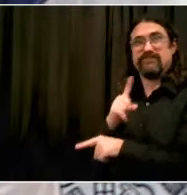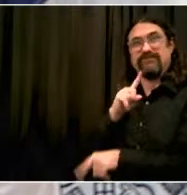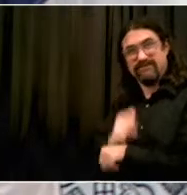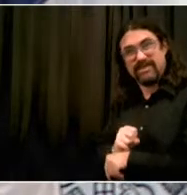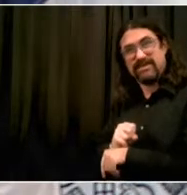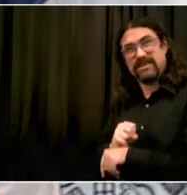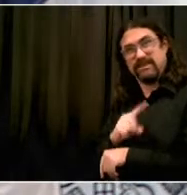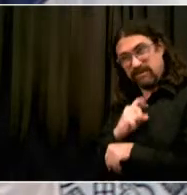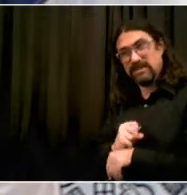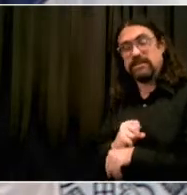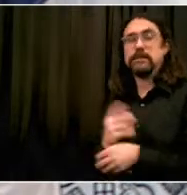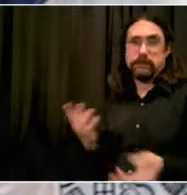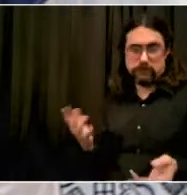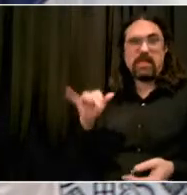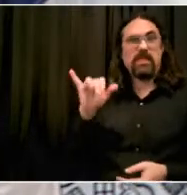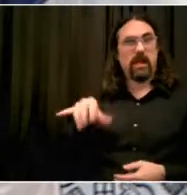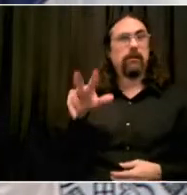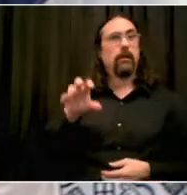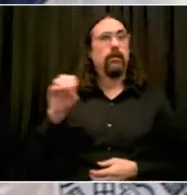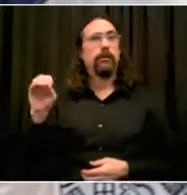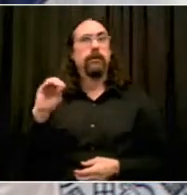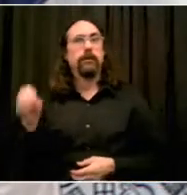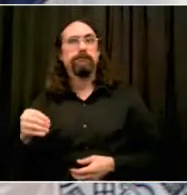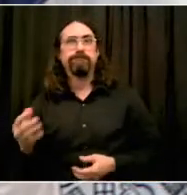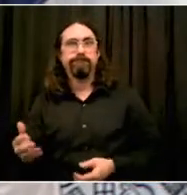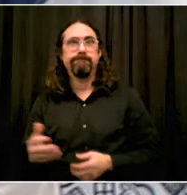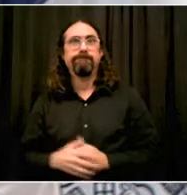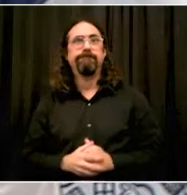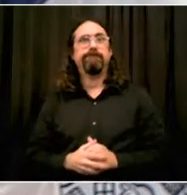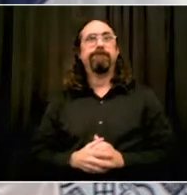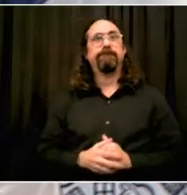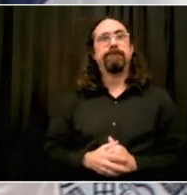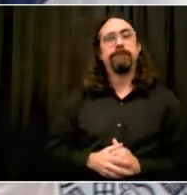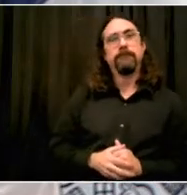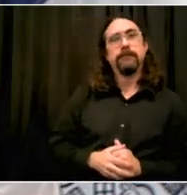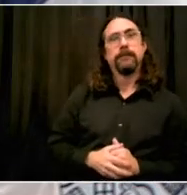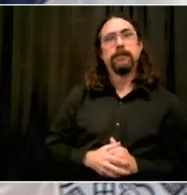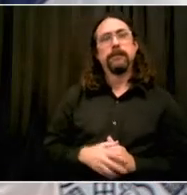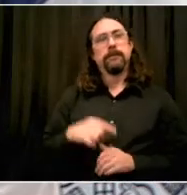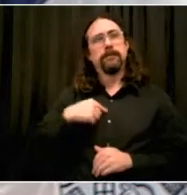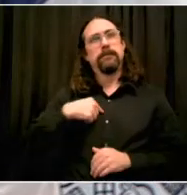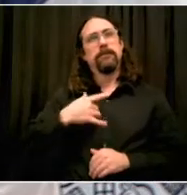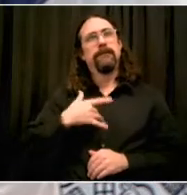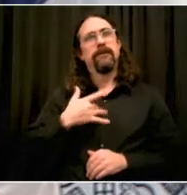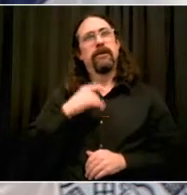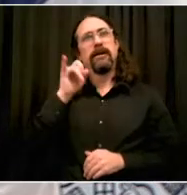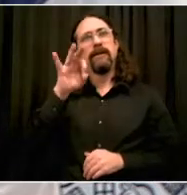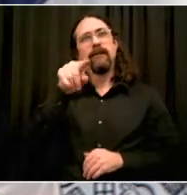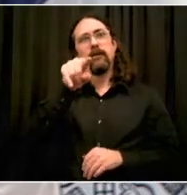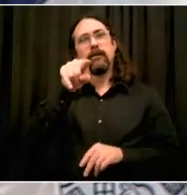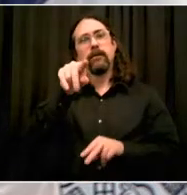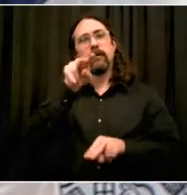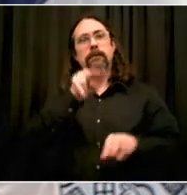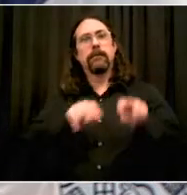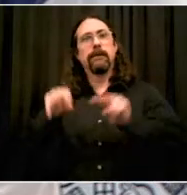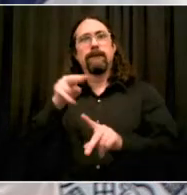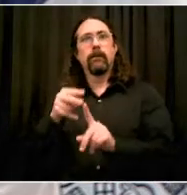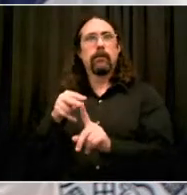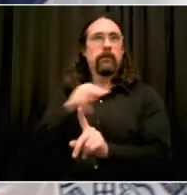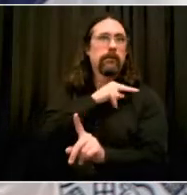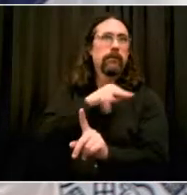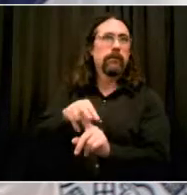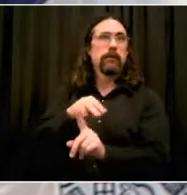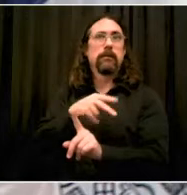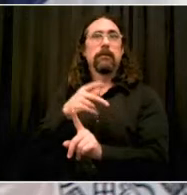thing up again. There are a few times there are disagreements, absolutely. If there were never any disagreements, that would be very surprising